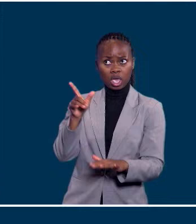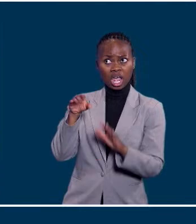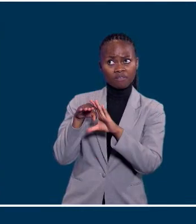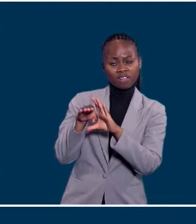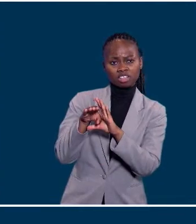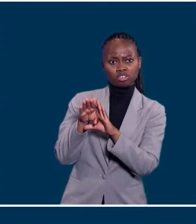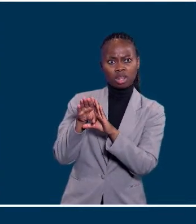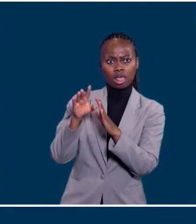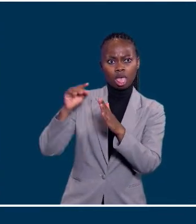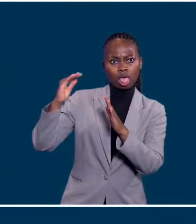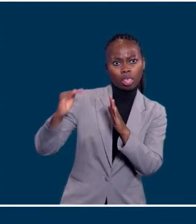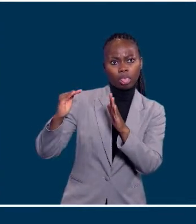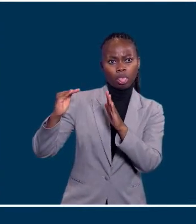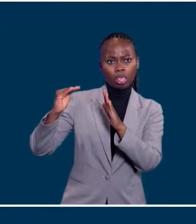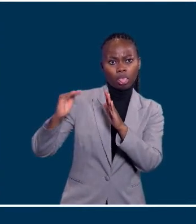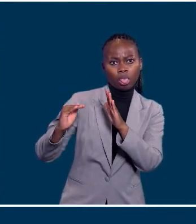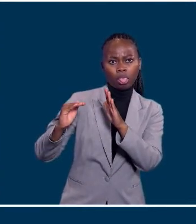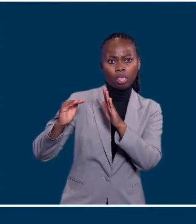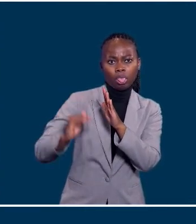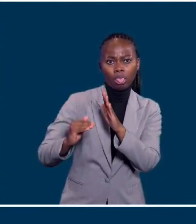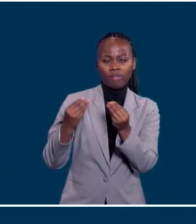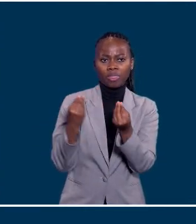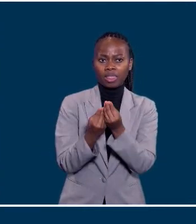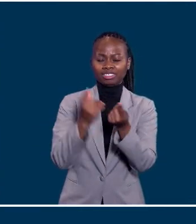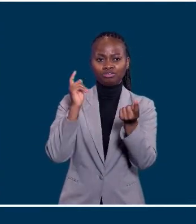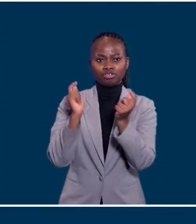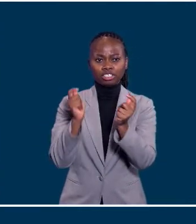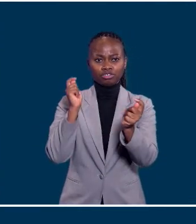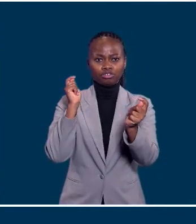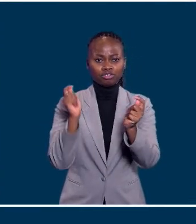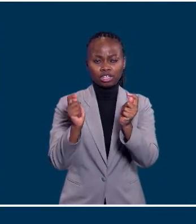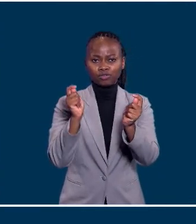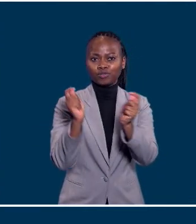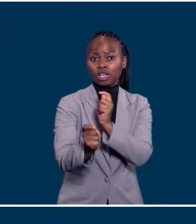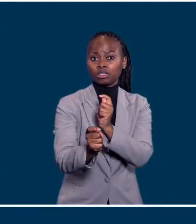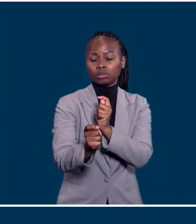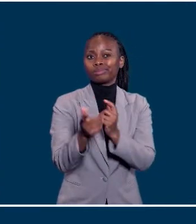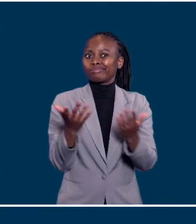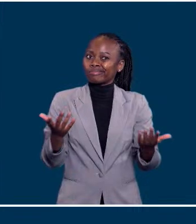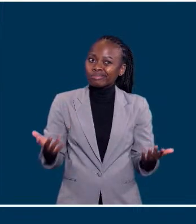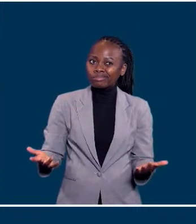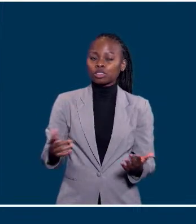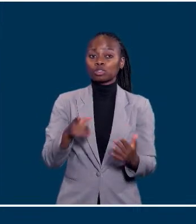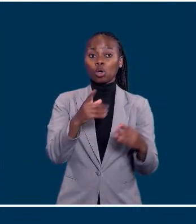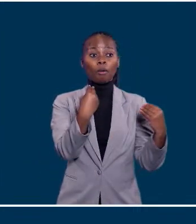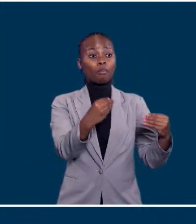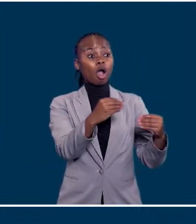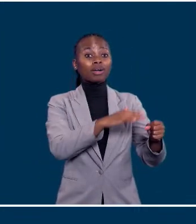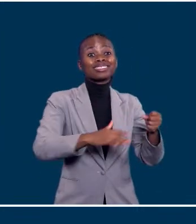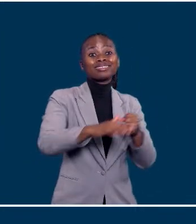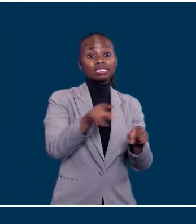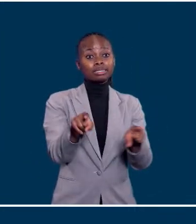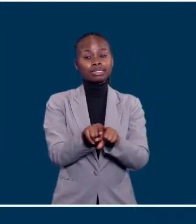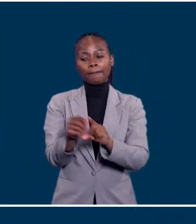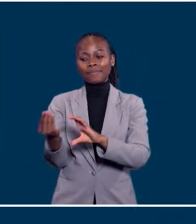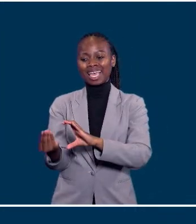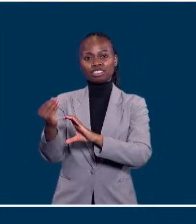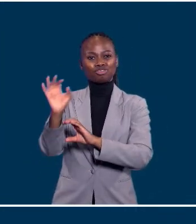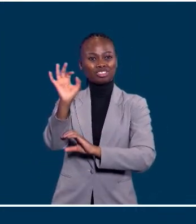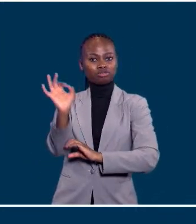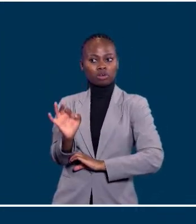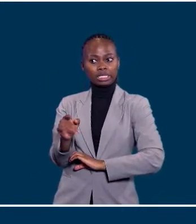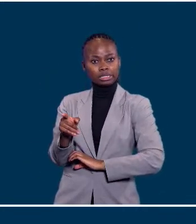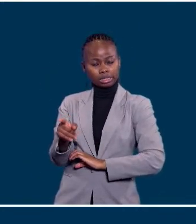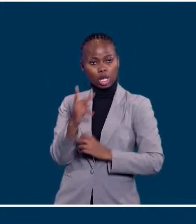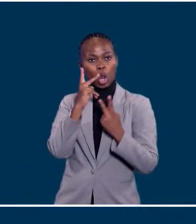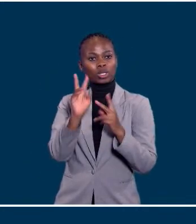they are changing their assessment all the time about what the markets and interest rates will look like in the future. So the